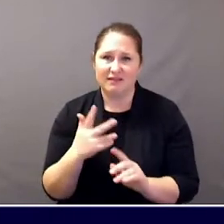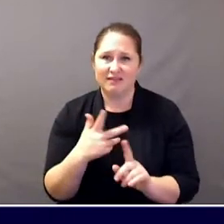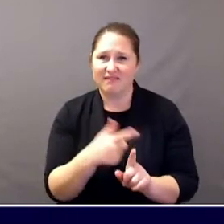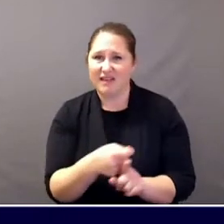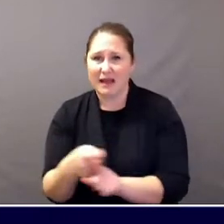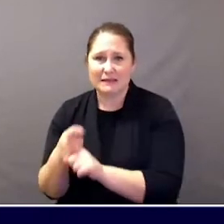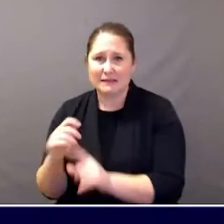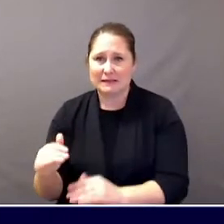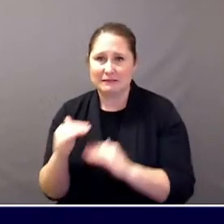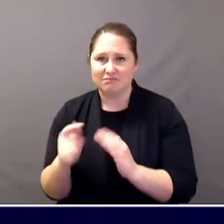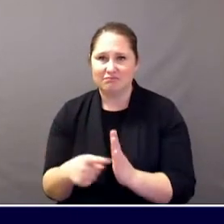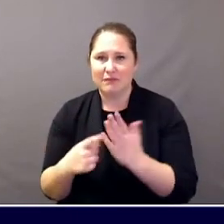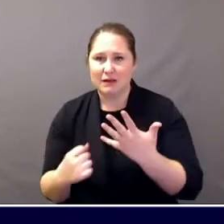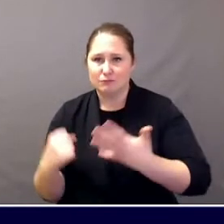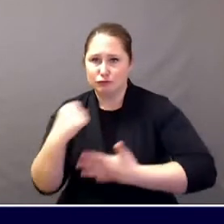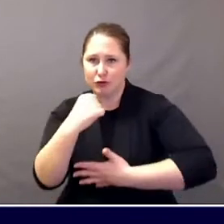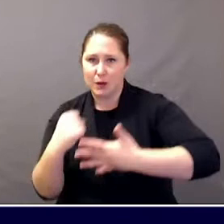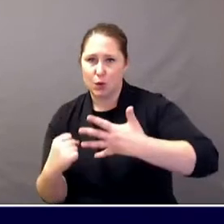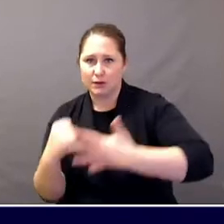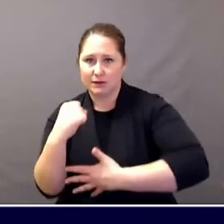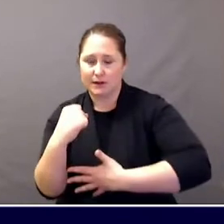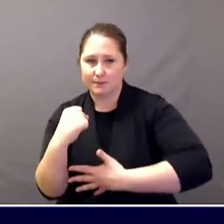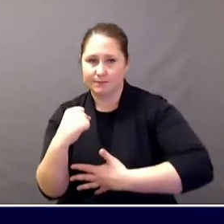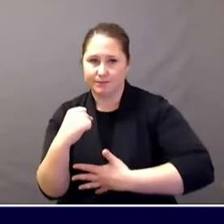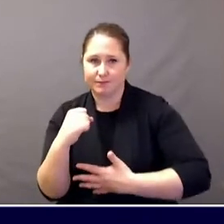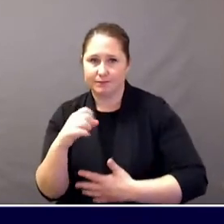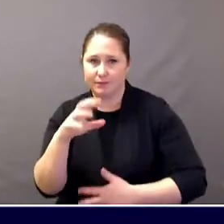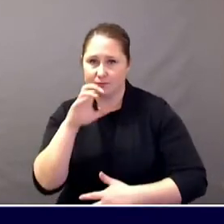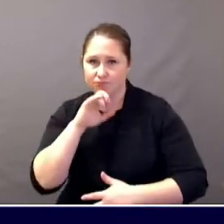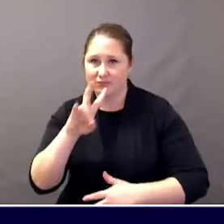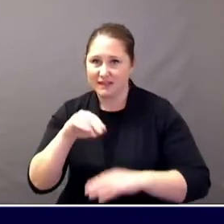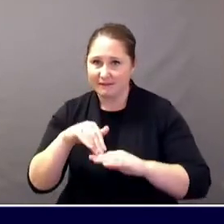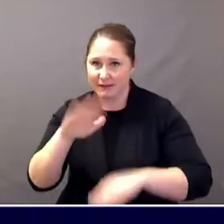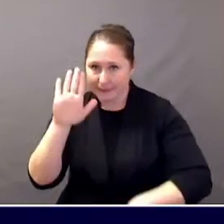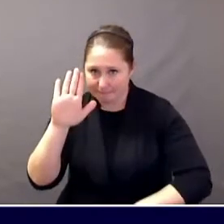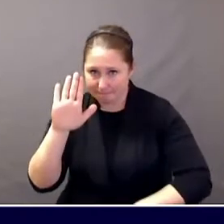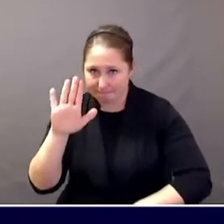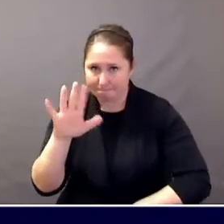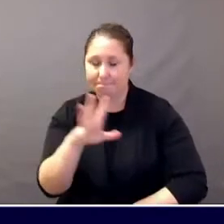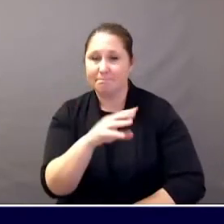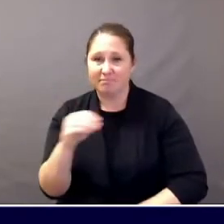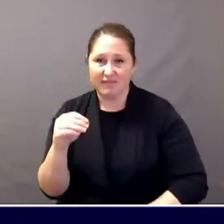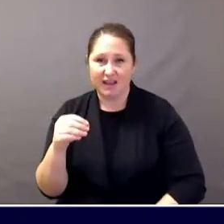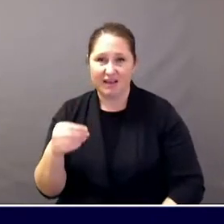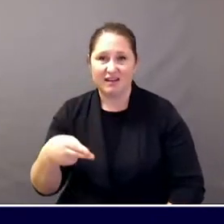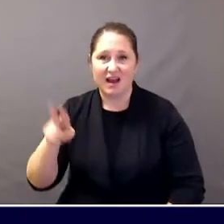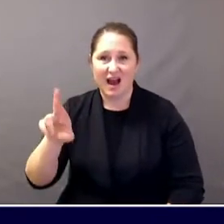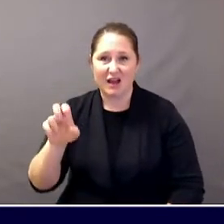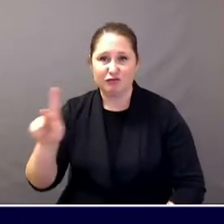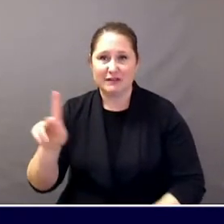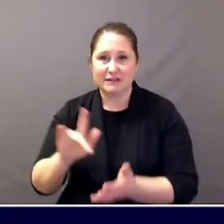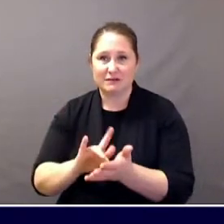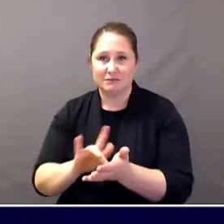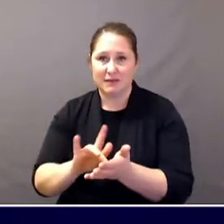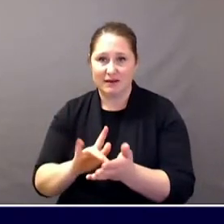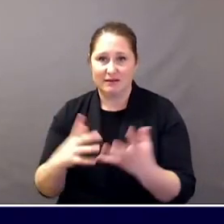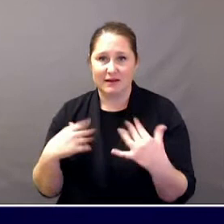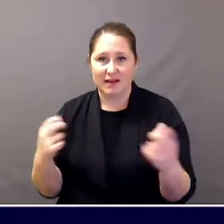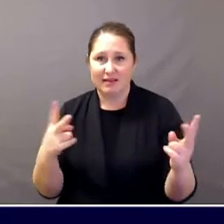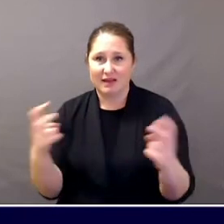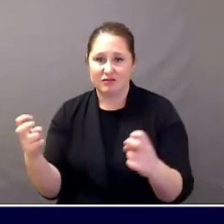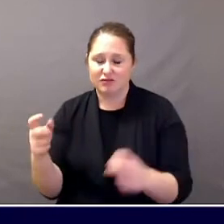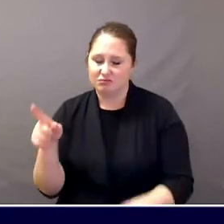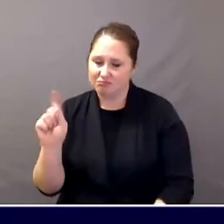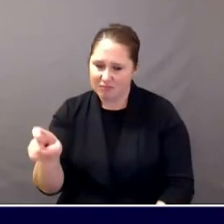the people who are of an age and of a condition who are most likely to suffer and die if they don't get vaccinated first